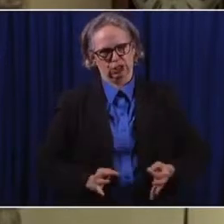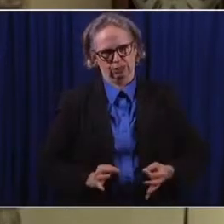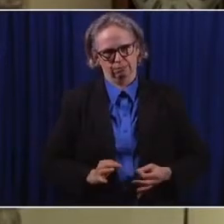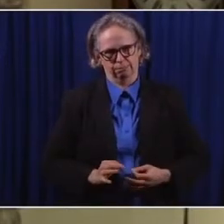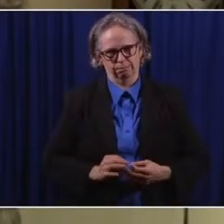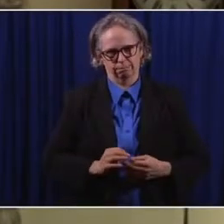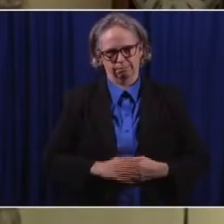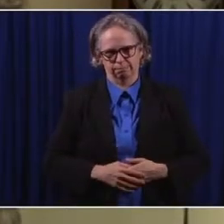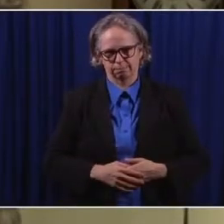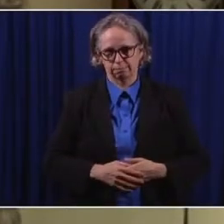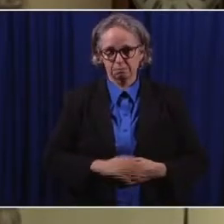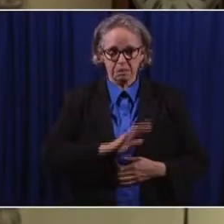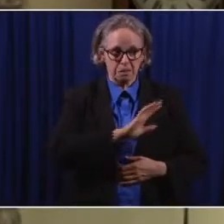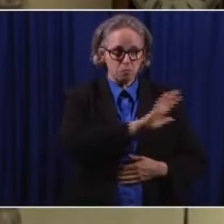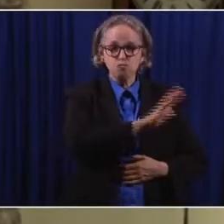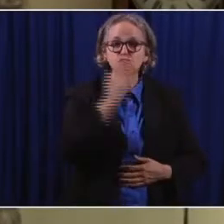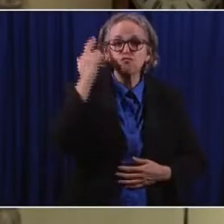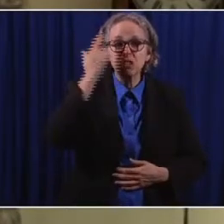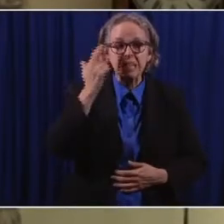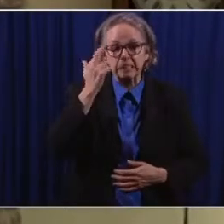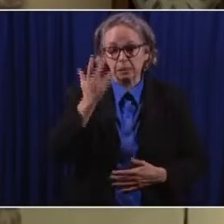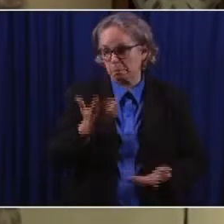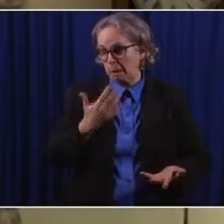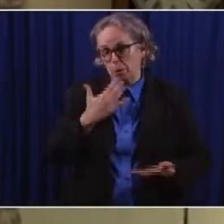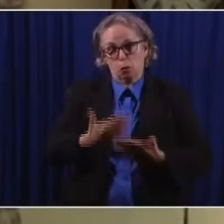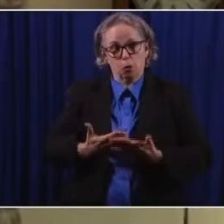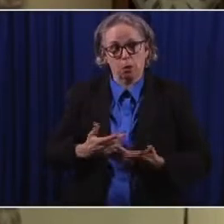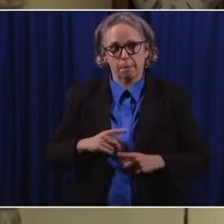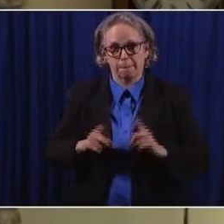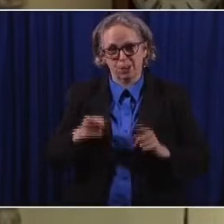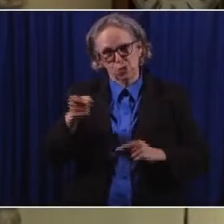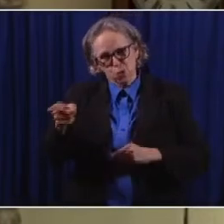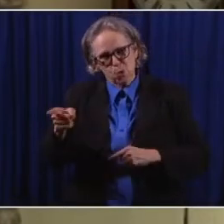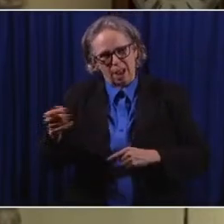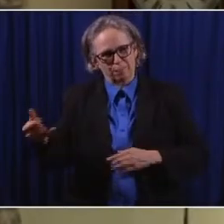you should contact that nursing home and find out what that is.